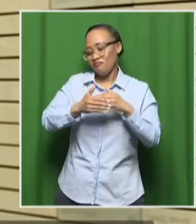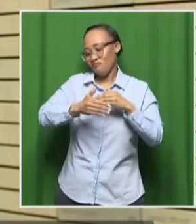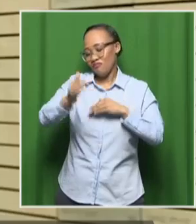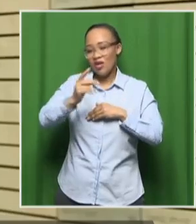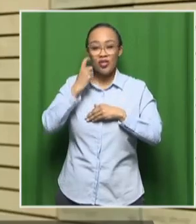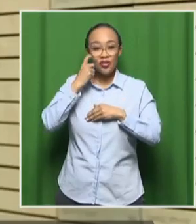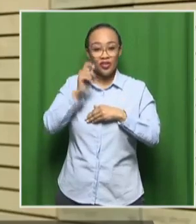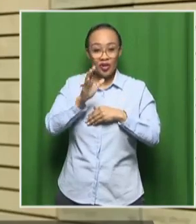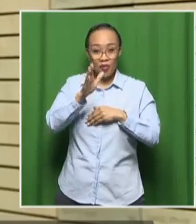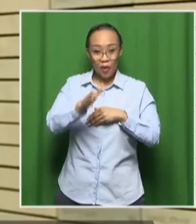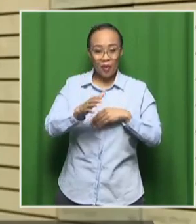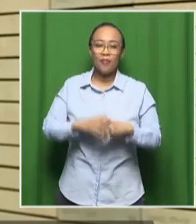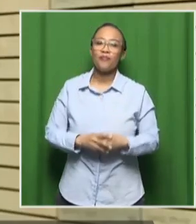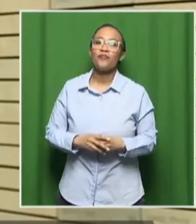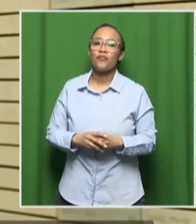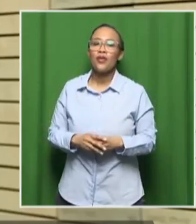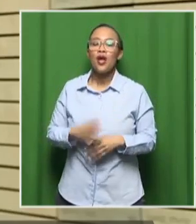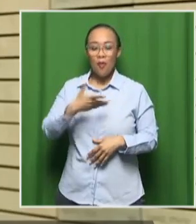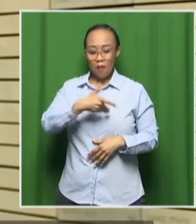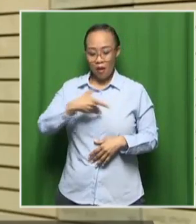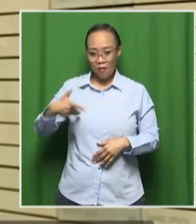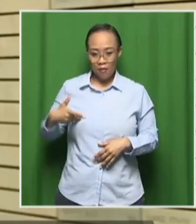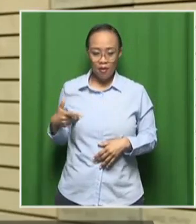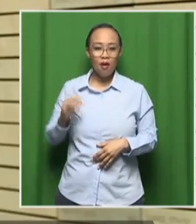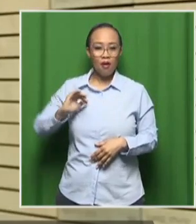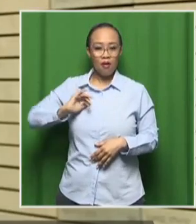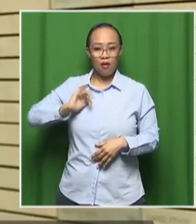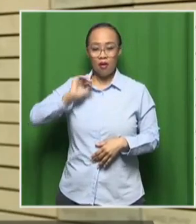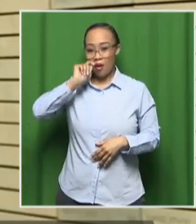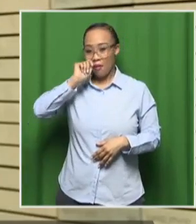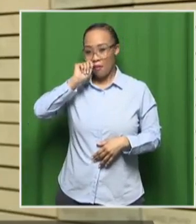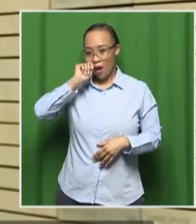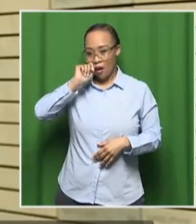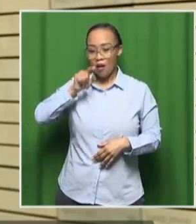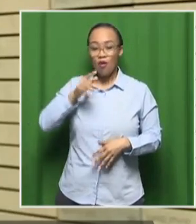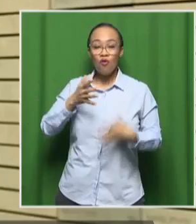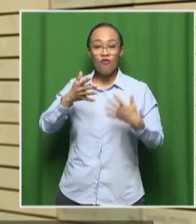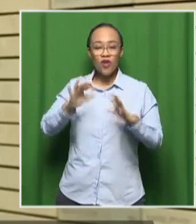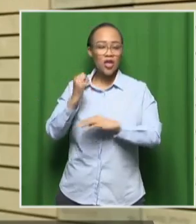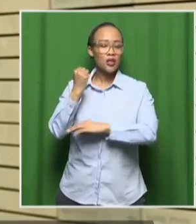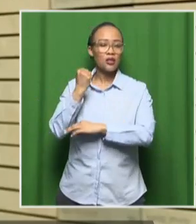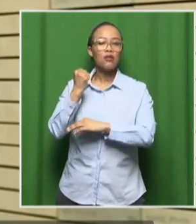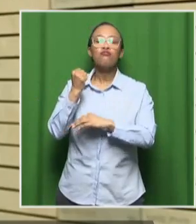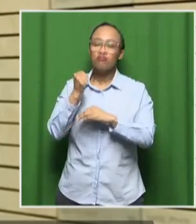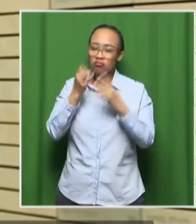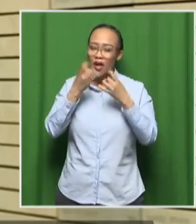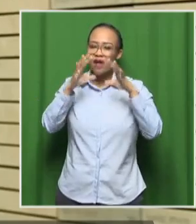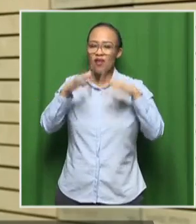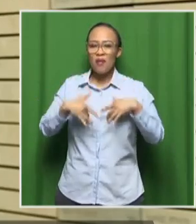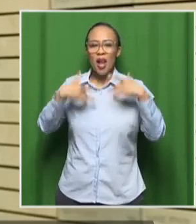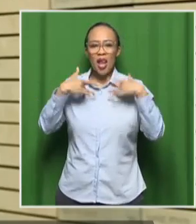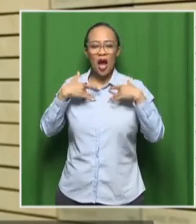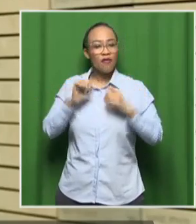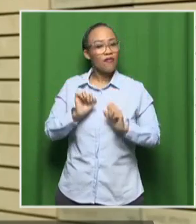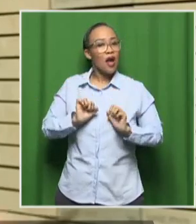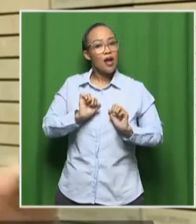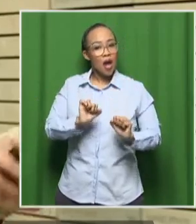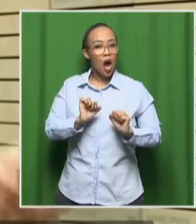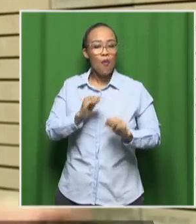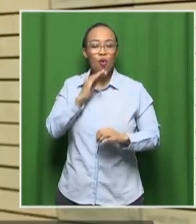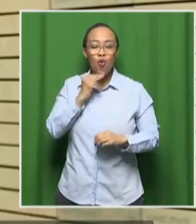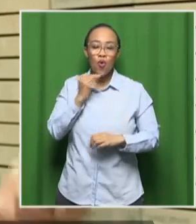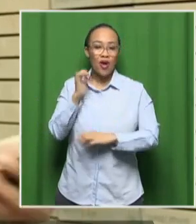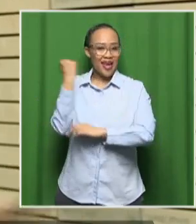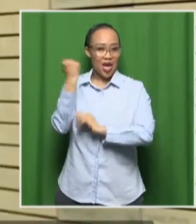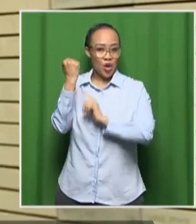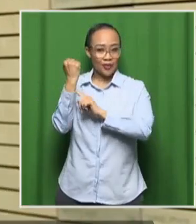is really going to look at the heroes and heroines who have laid down their lives for liberation at large. I mean, we're standing here at Freedom Park and